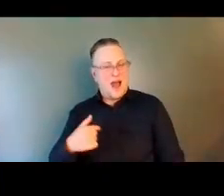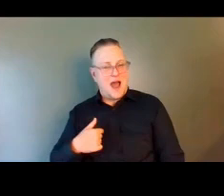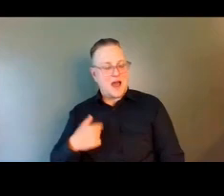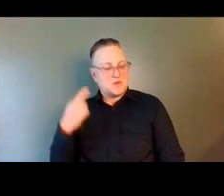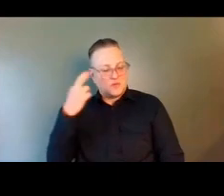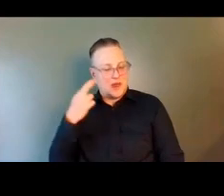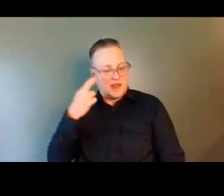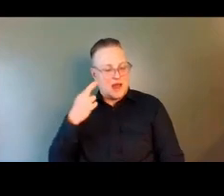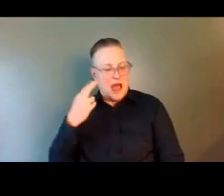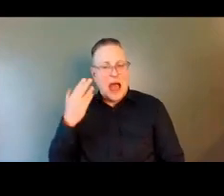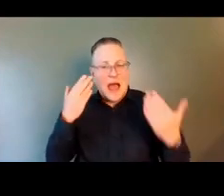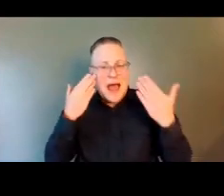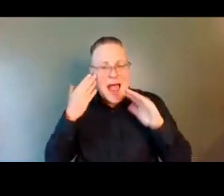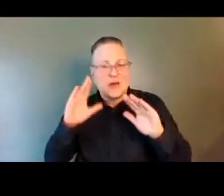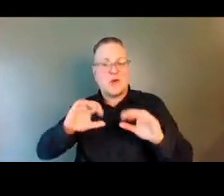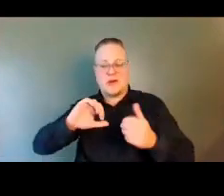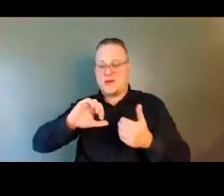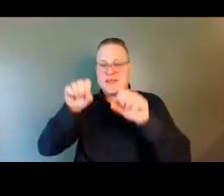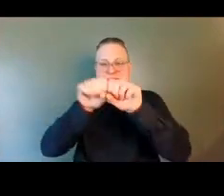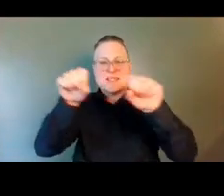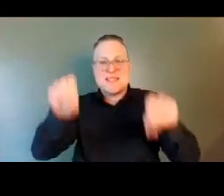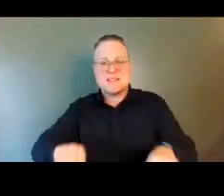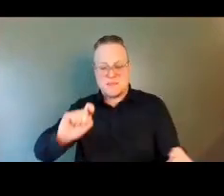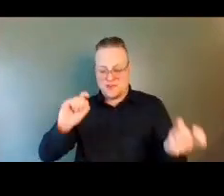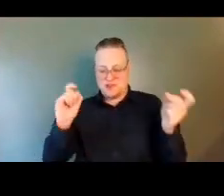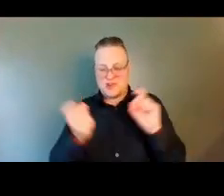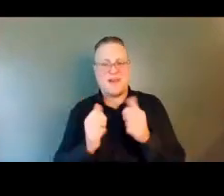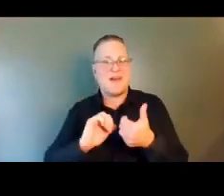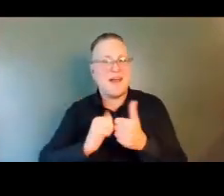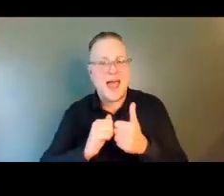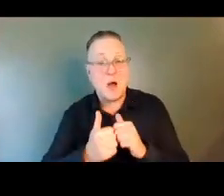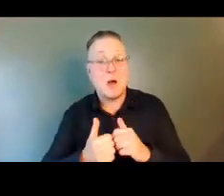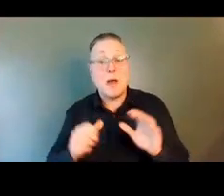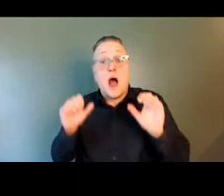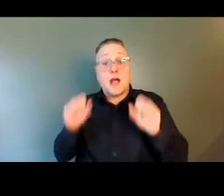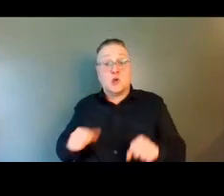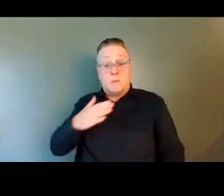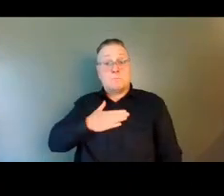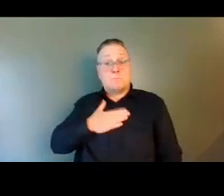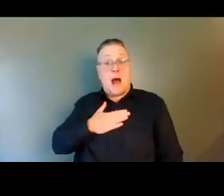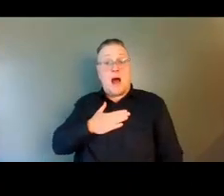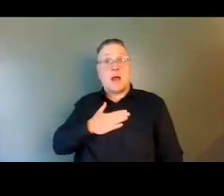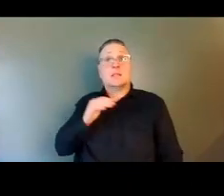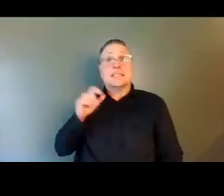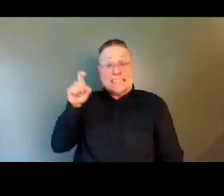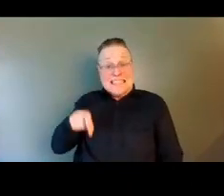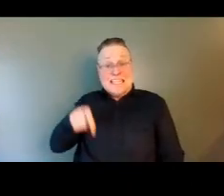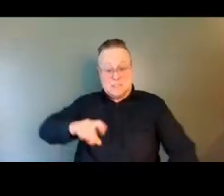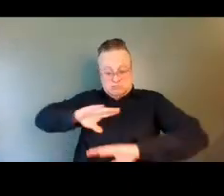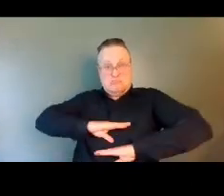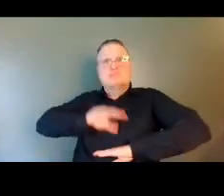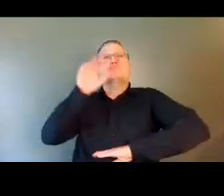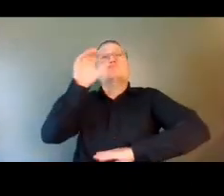of how to really make systemic change. I could get the change that I needed by just being the squeaky wheel.